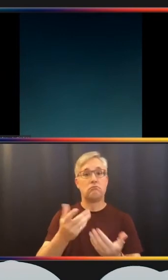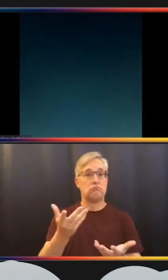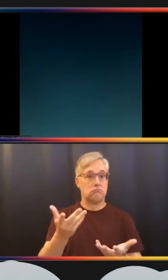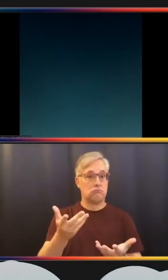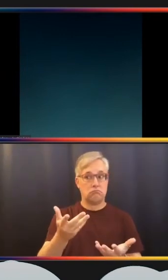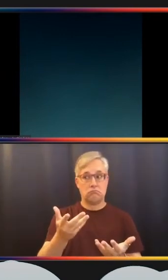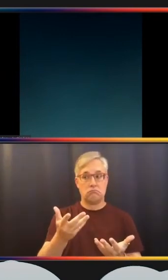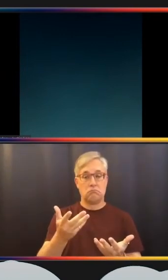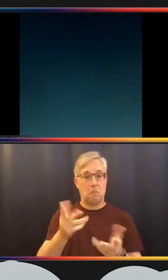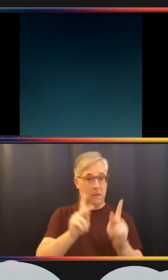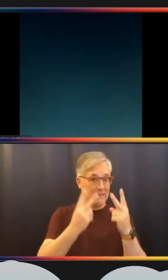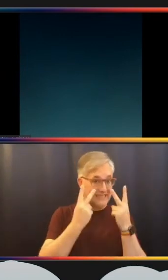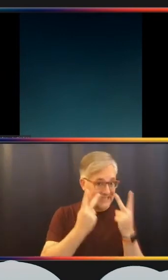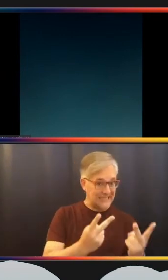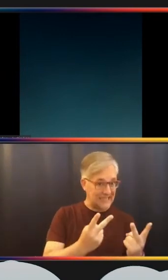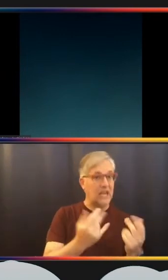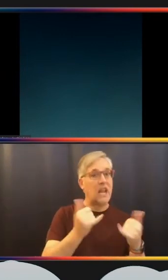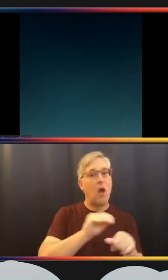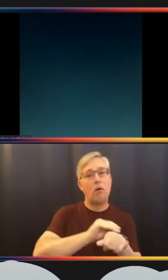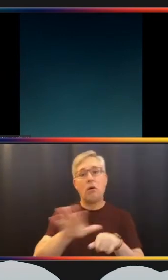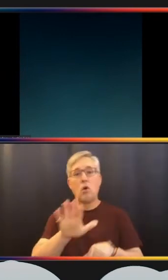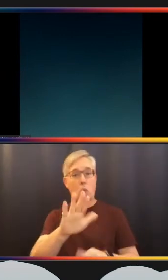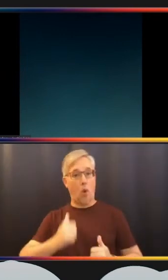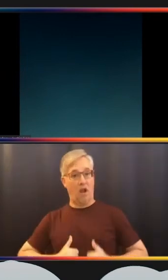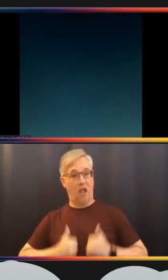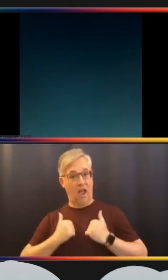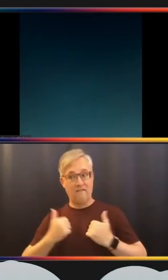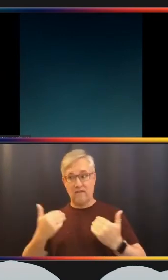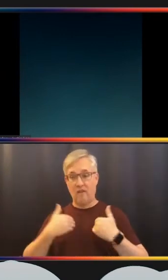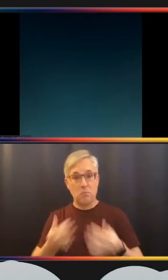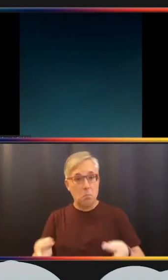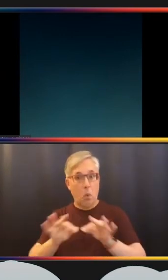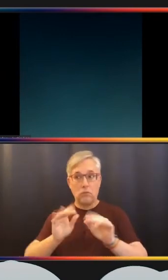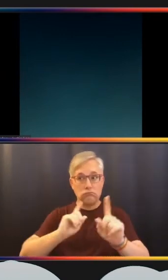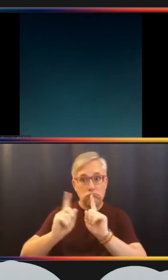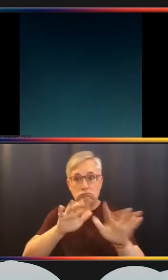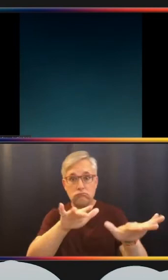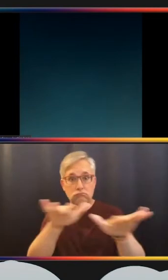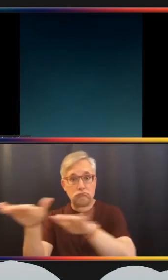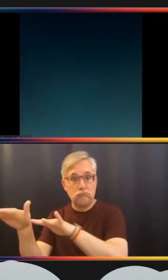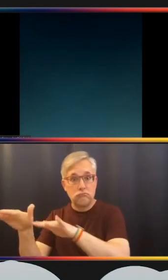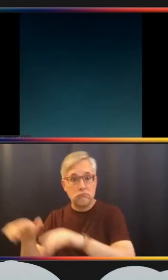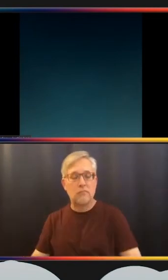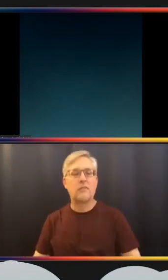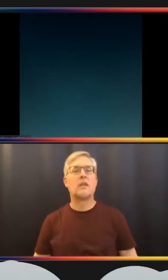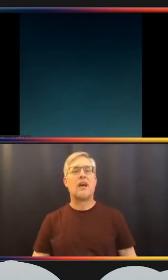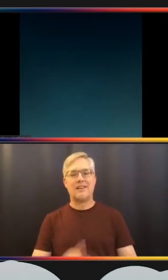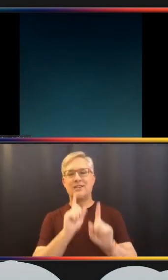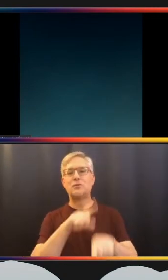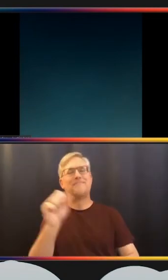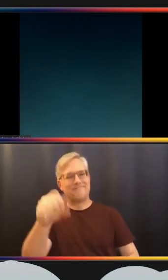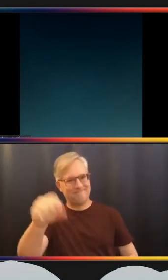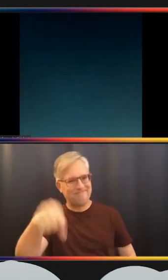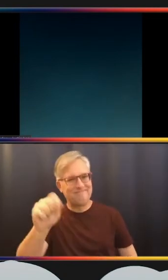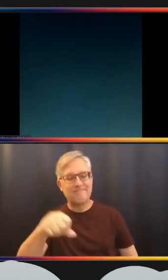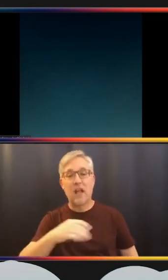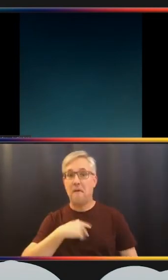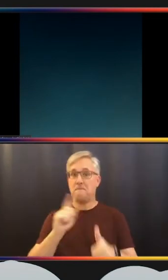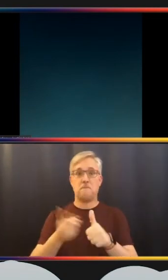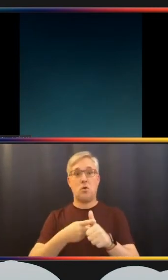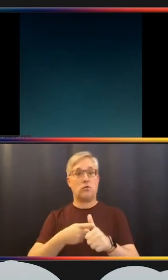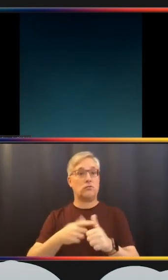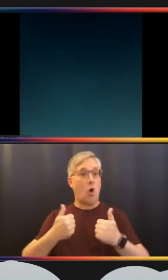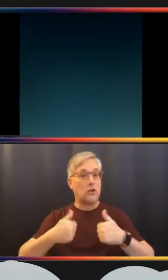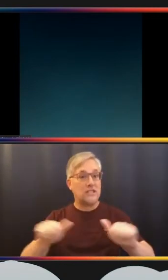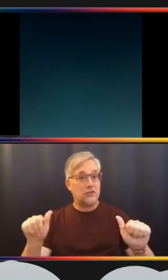show? Absolutely. It's been very interesting, because I booked the show. My first audition for the show, I was 17. I